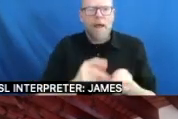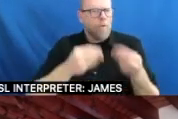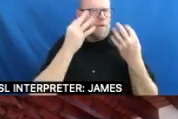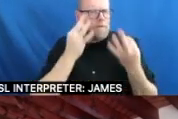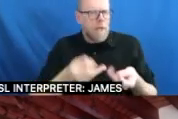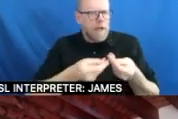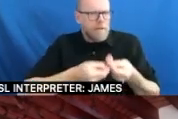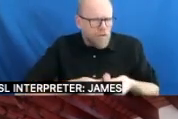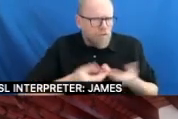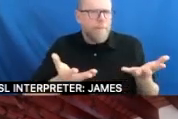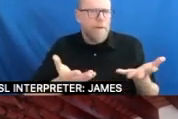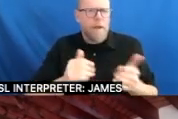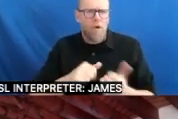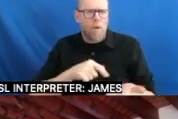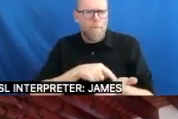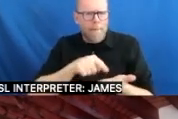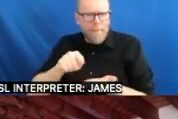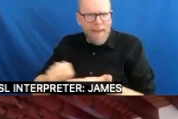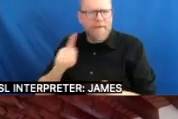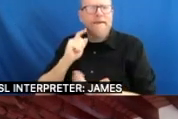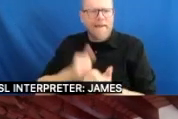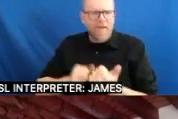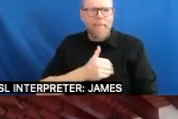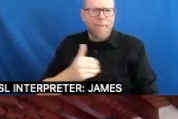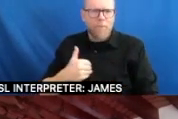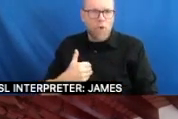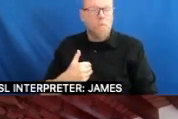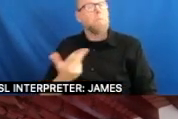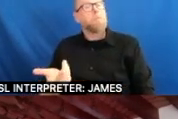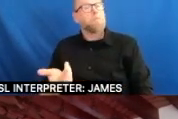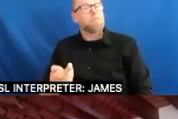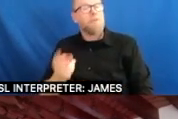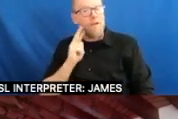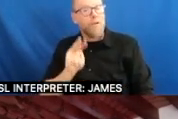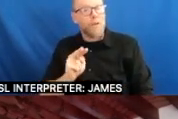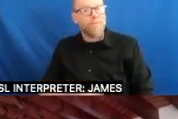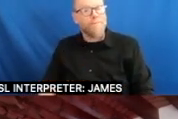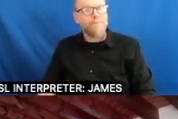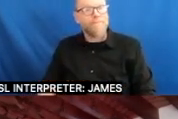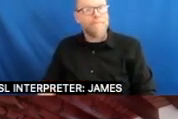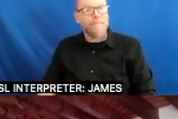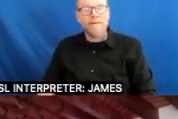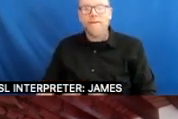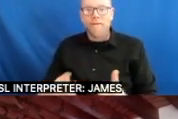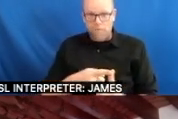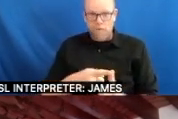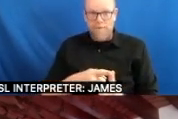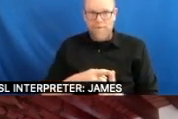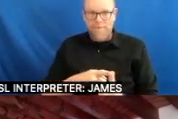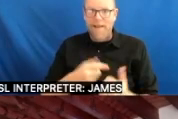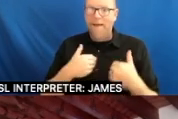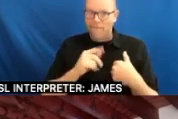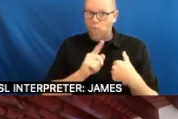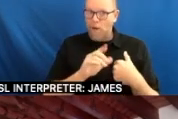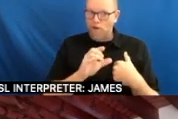actually going to get paid out to the cooperative members? Let's find out. So we have our